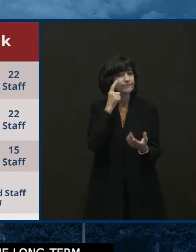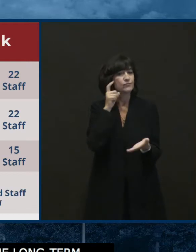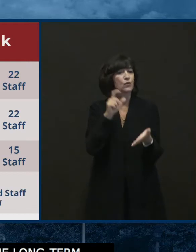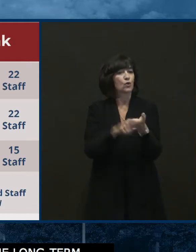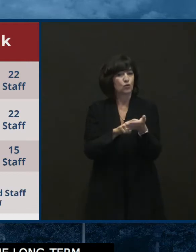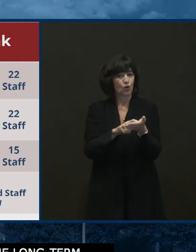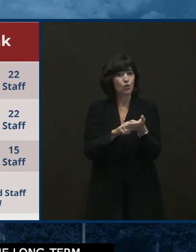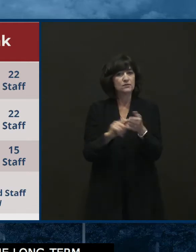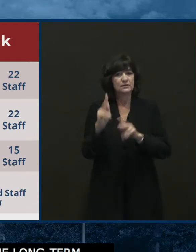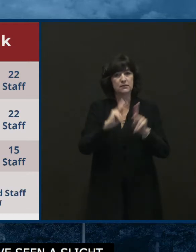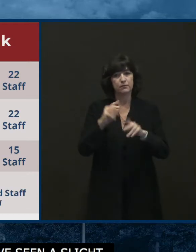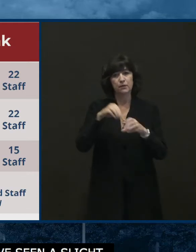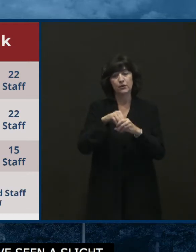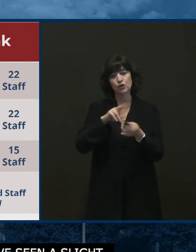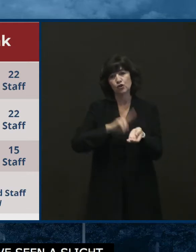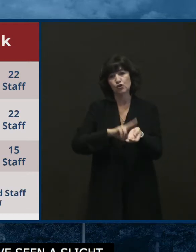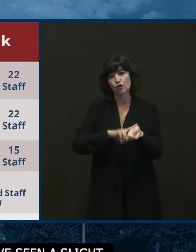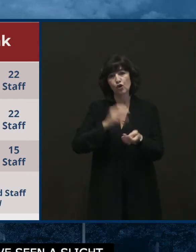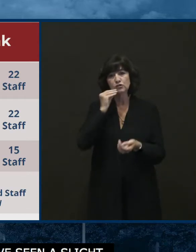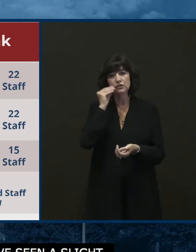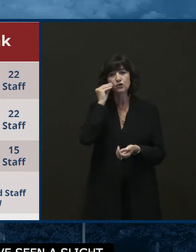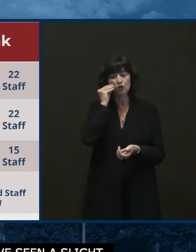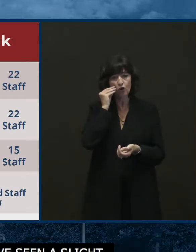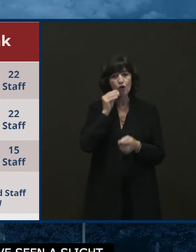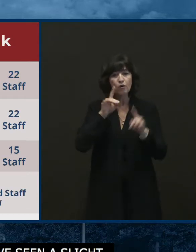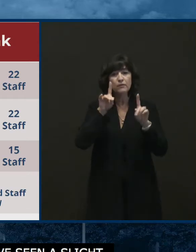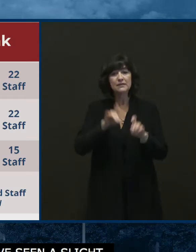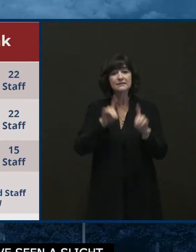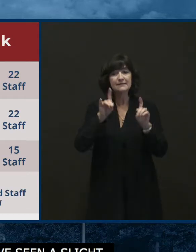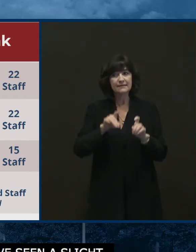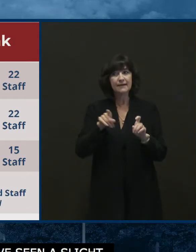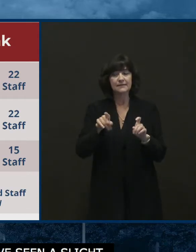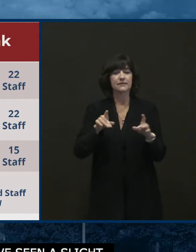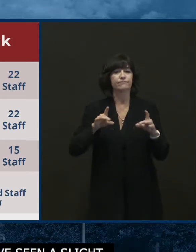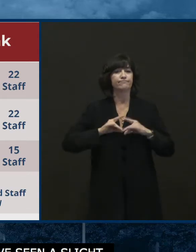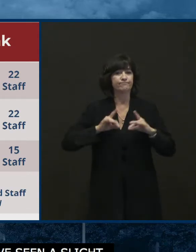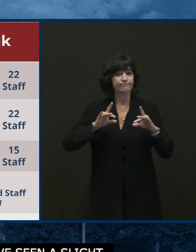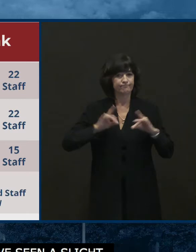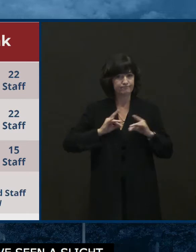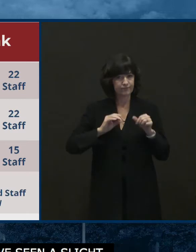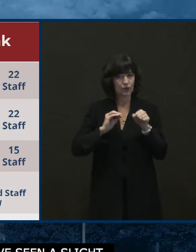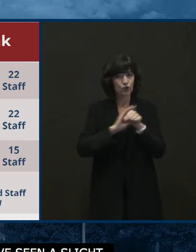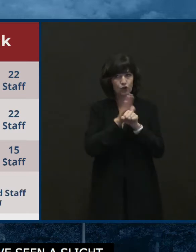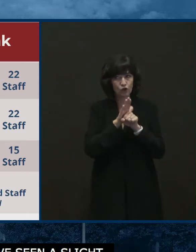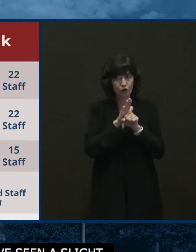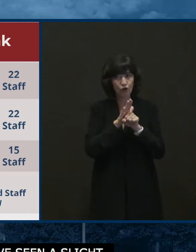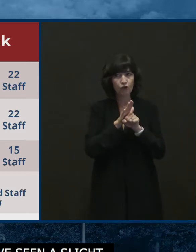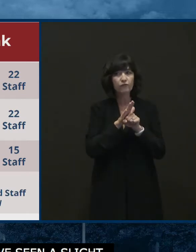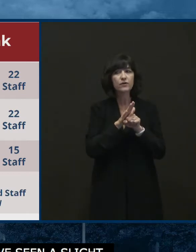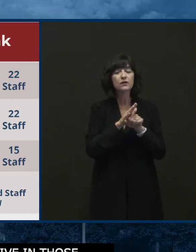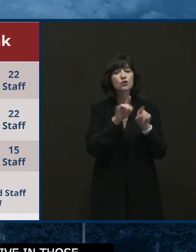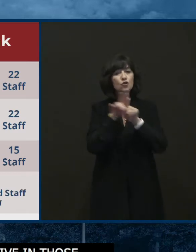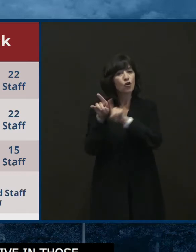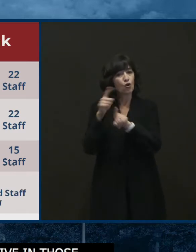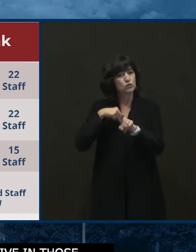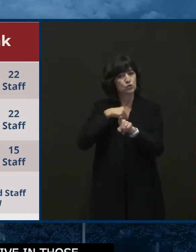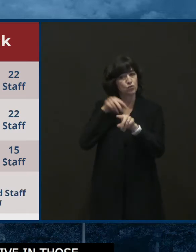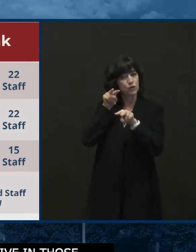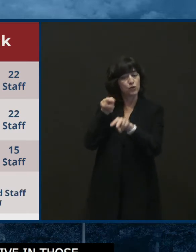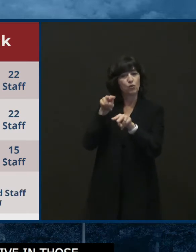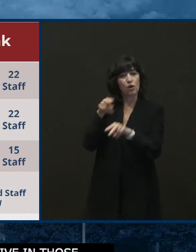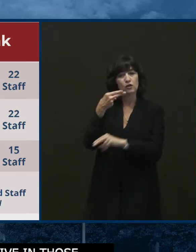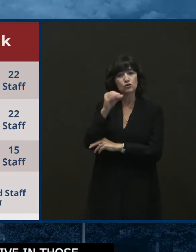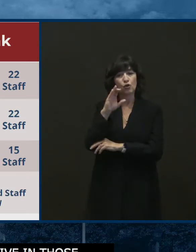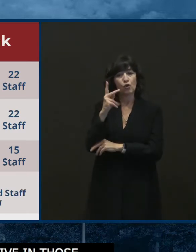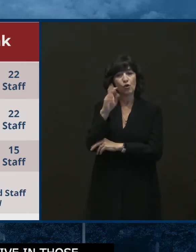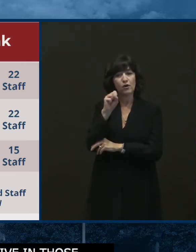have tested positive in those areas. We also now are monitoring an additional facility in Hockessin, Regal Heights